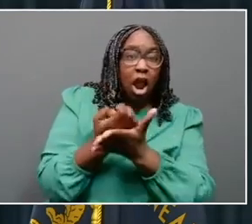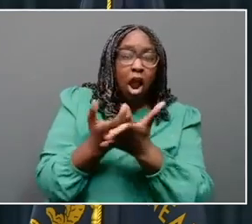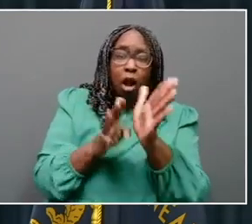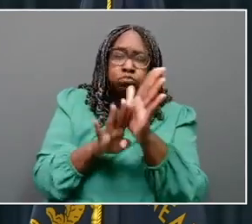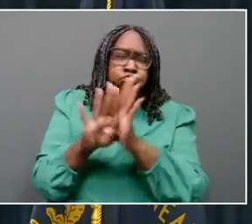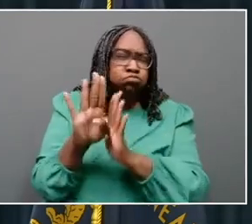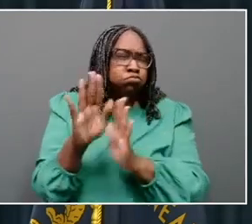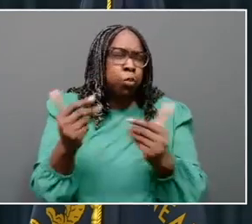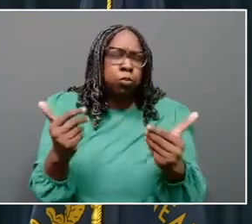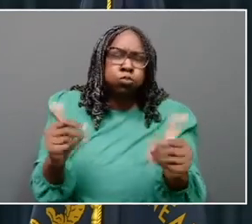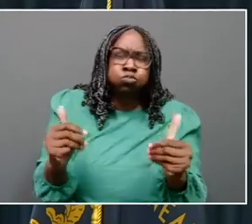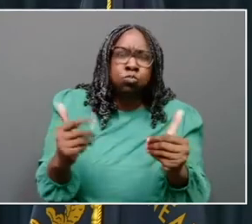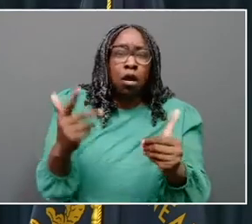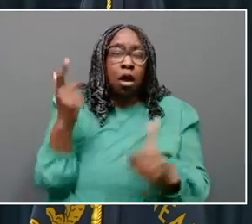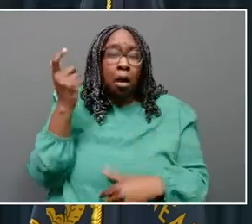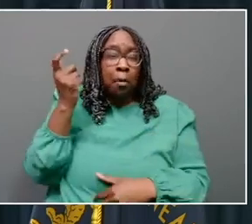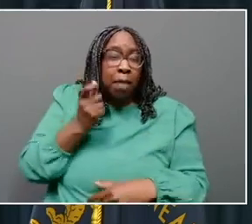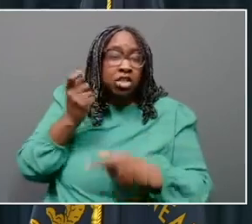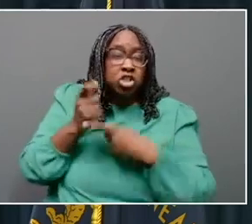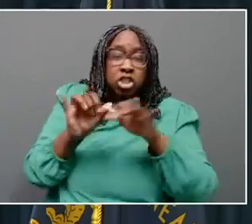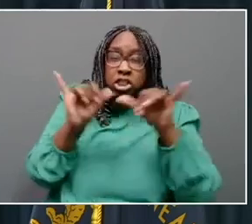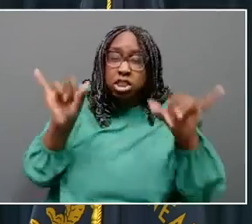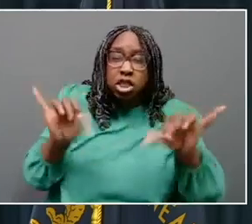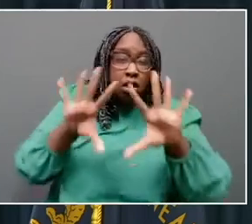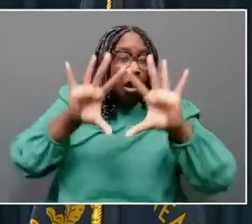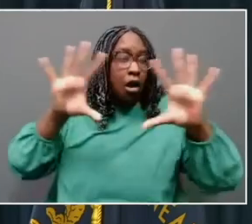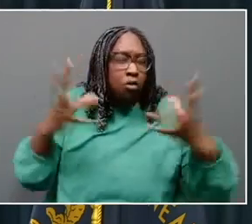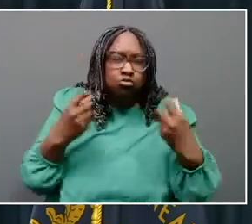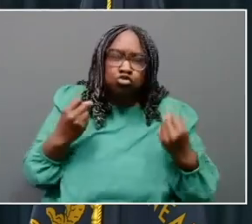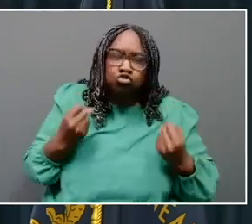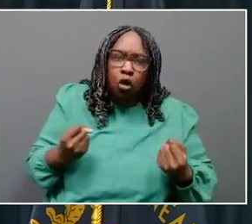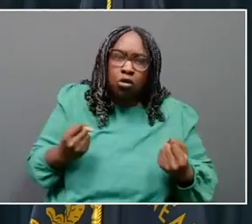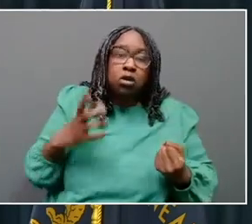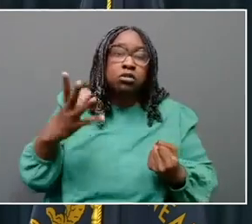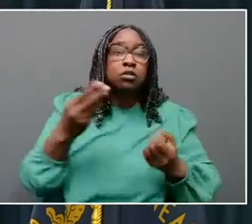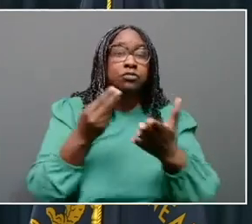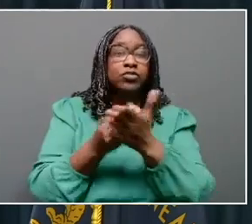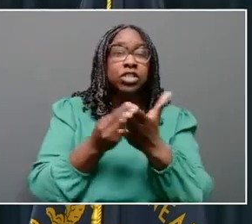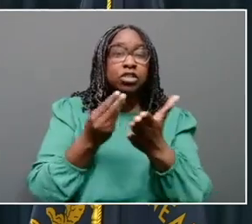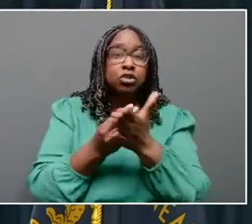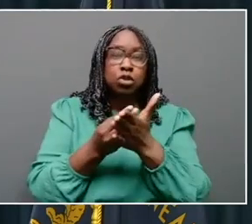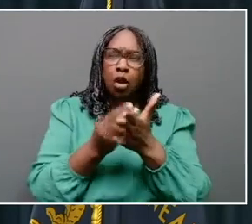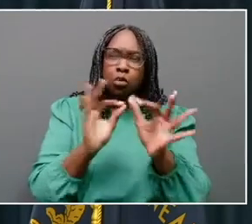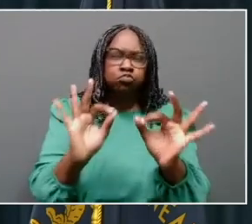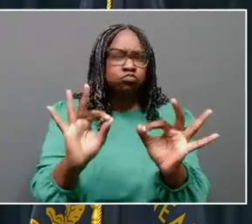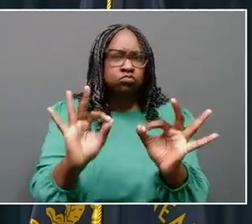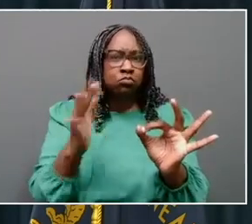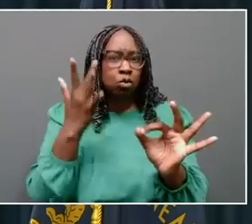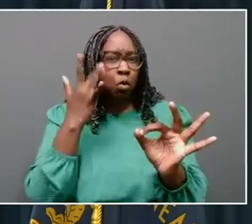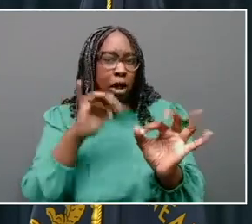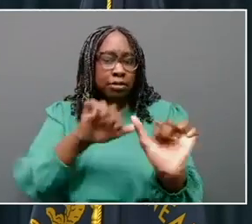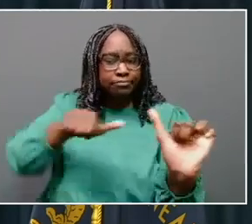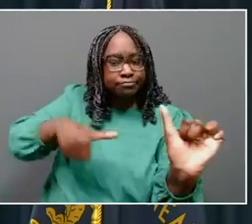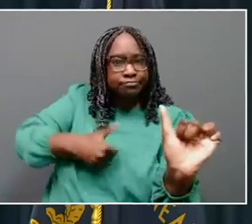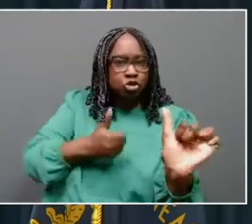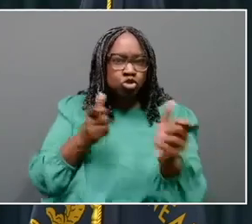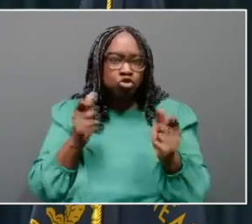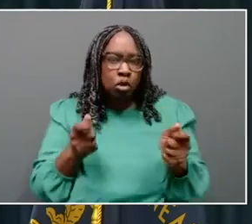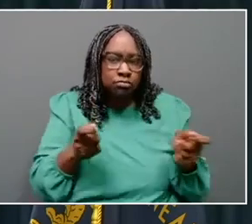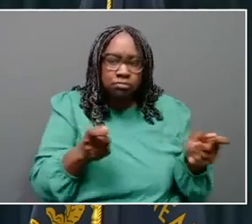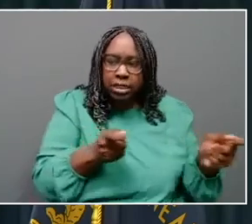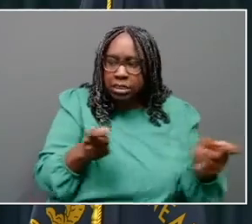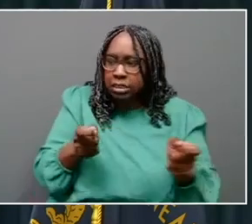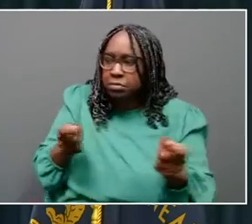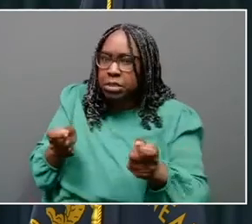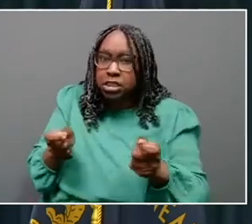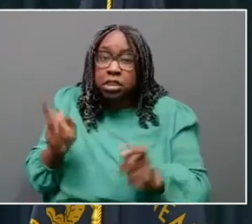systems are strong, and our fiscal house is in order due to strong management and smart choices that put our people first. This rating increase